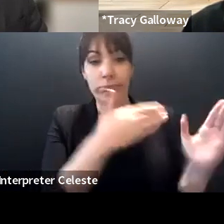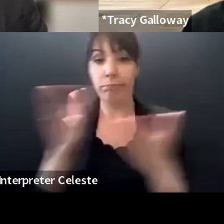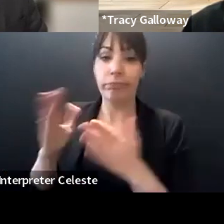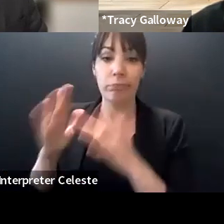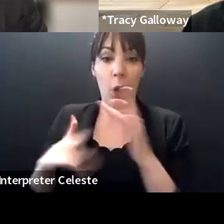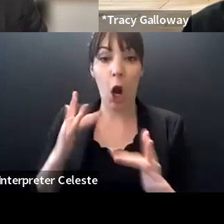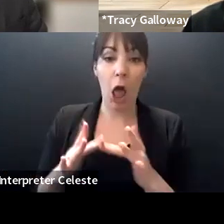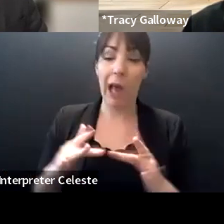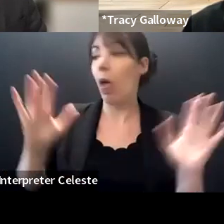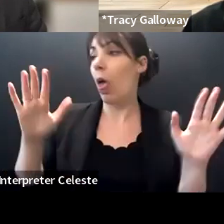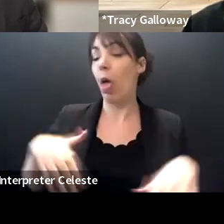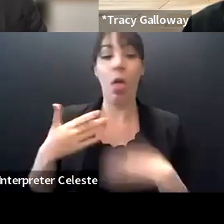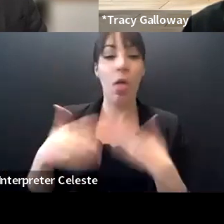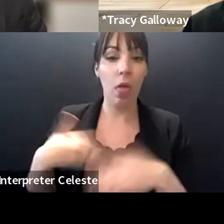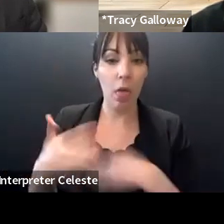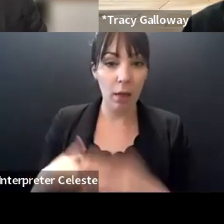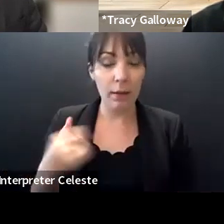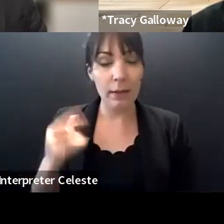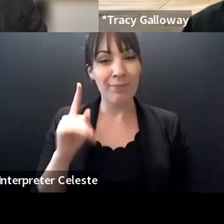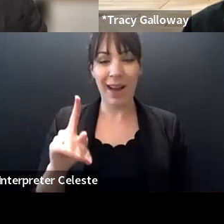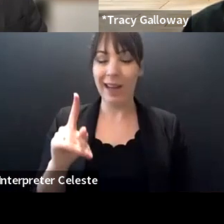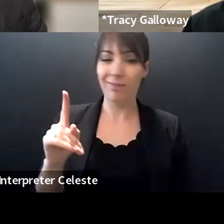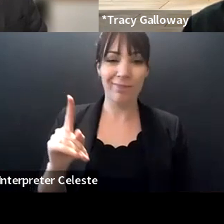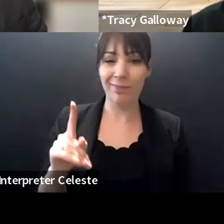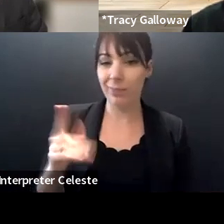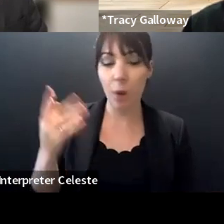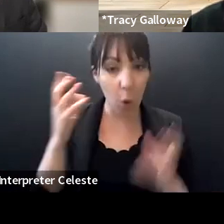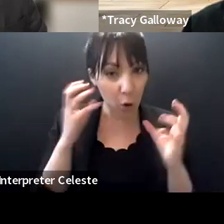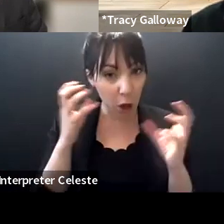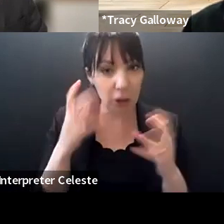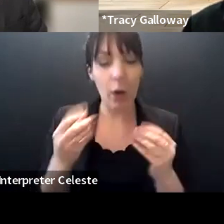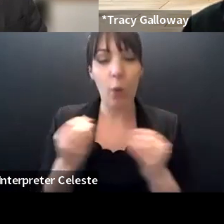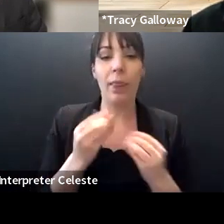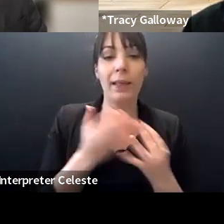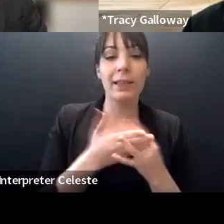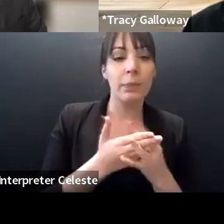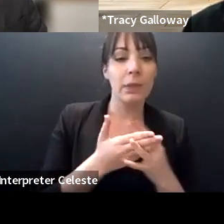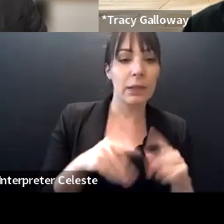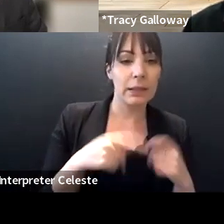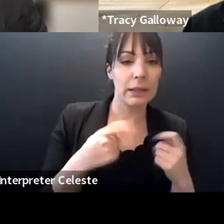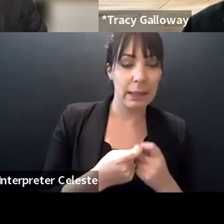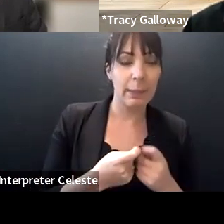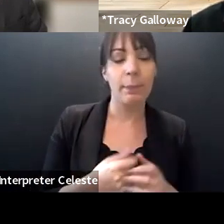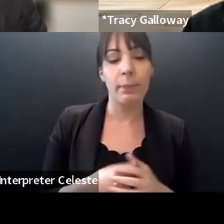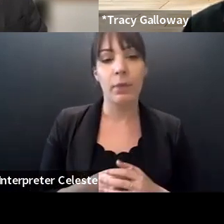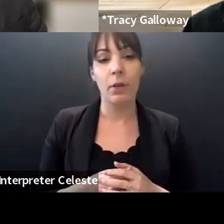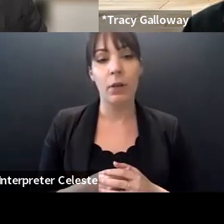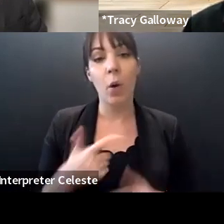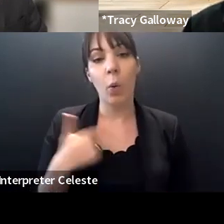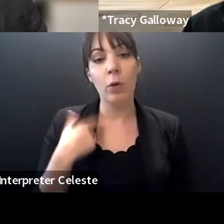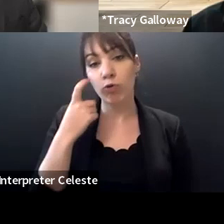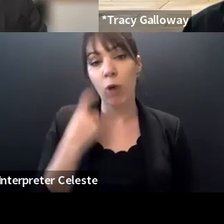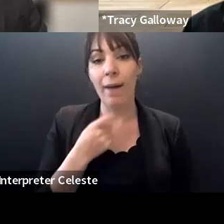What we did in audiology with the help of some staff from the accessibility unit, including Stephen Zelko, is we trialled a couple of